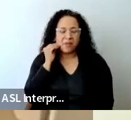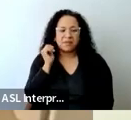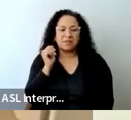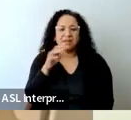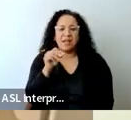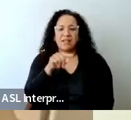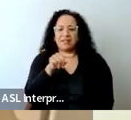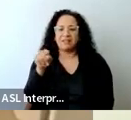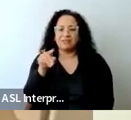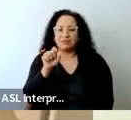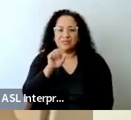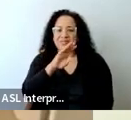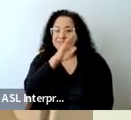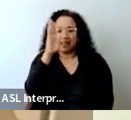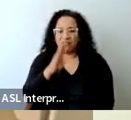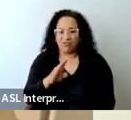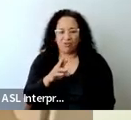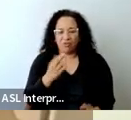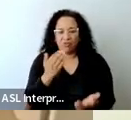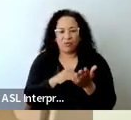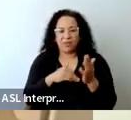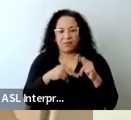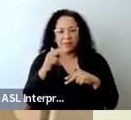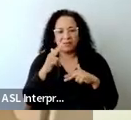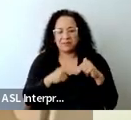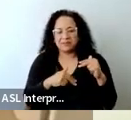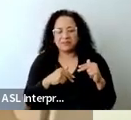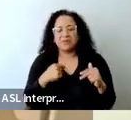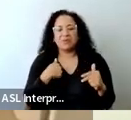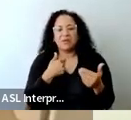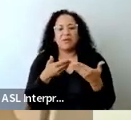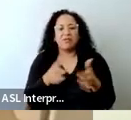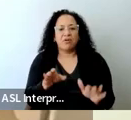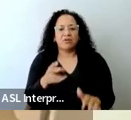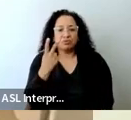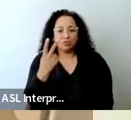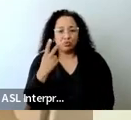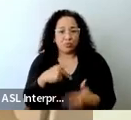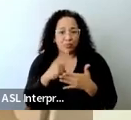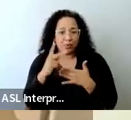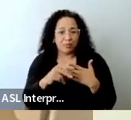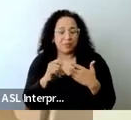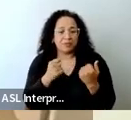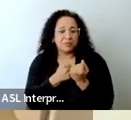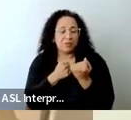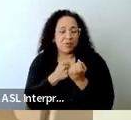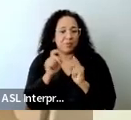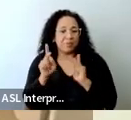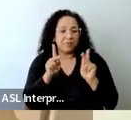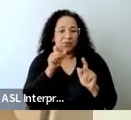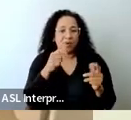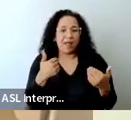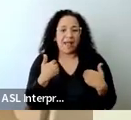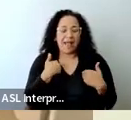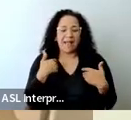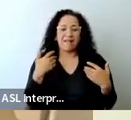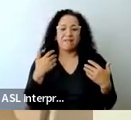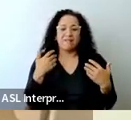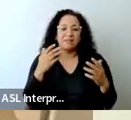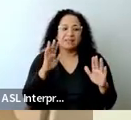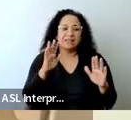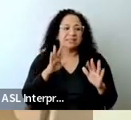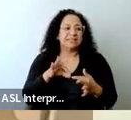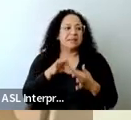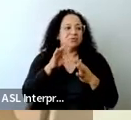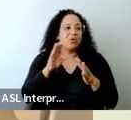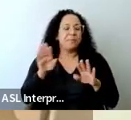and those were never rebuilt. We lost 2 programs that supported people who have exceptional behavior and